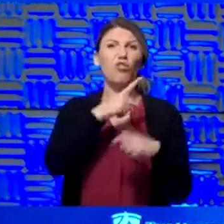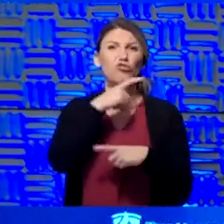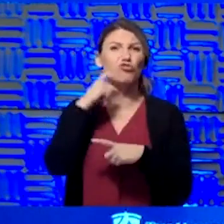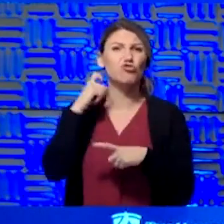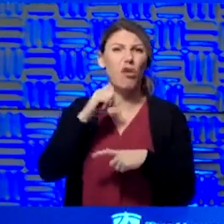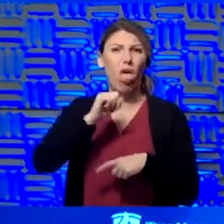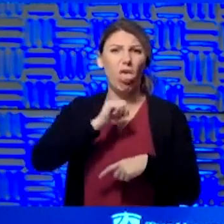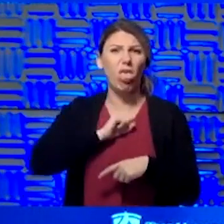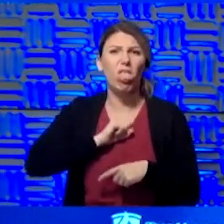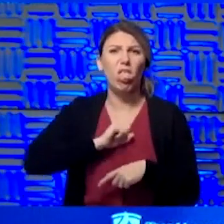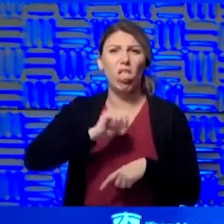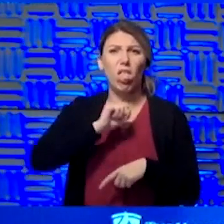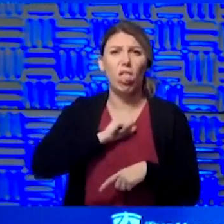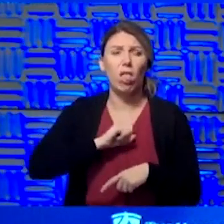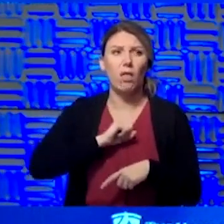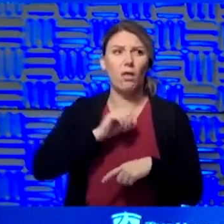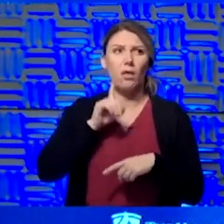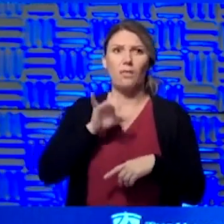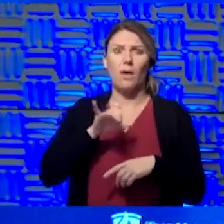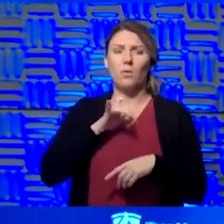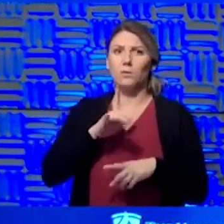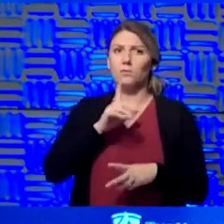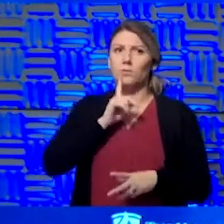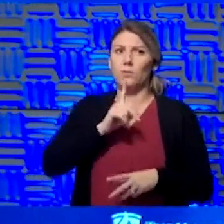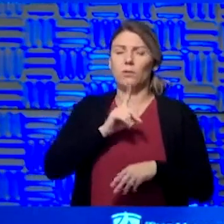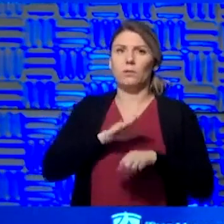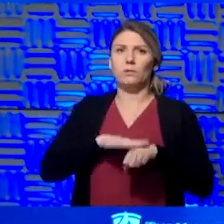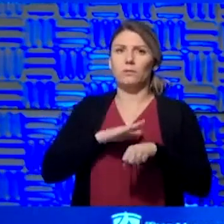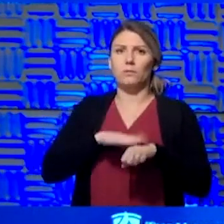just really one of those alarming things for me personally.